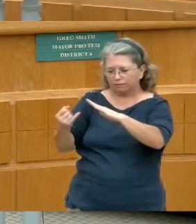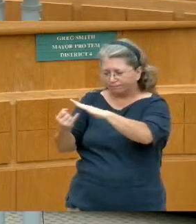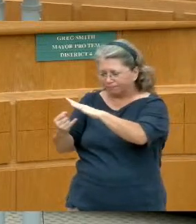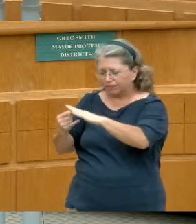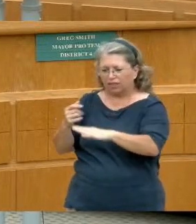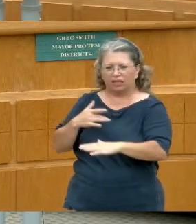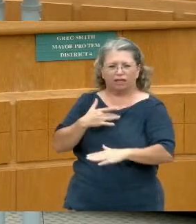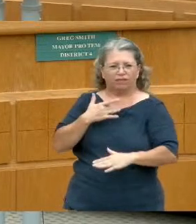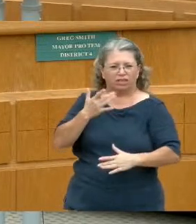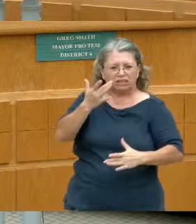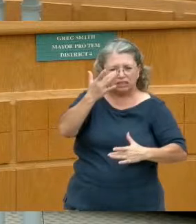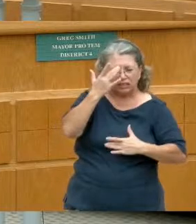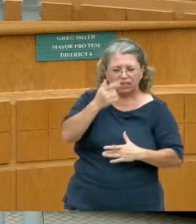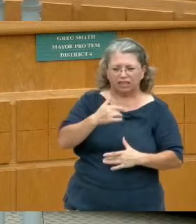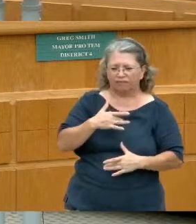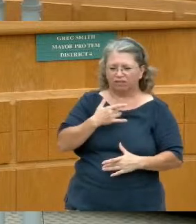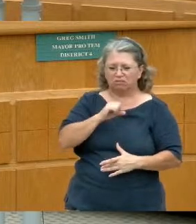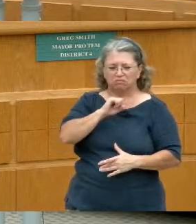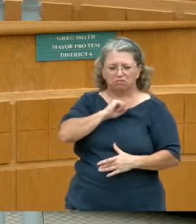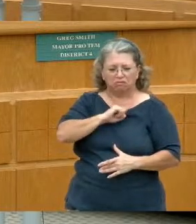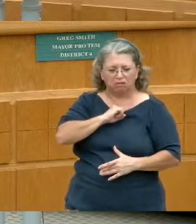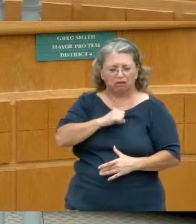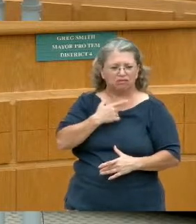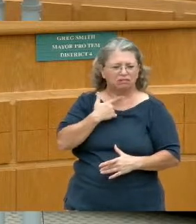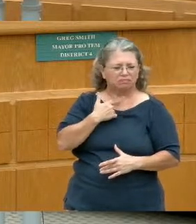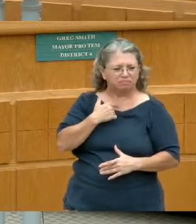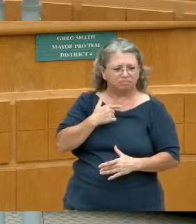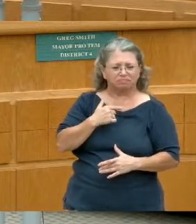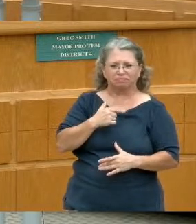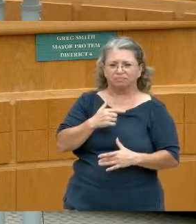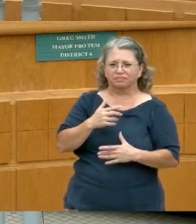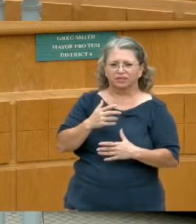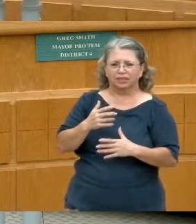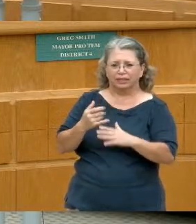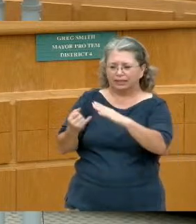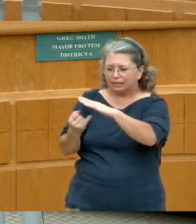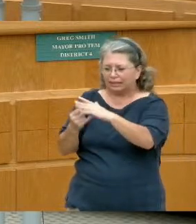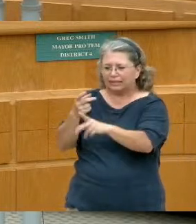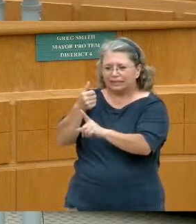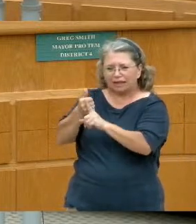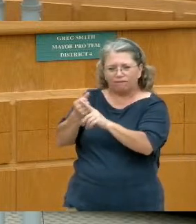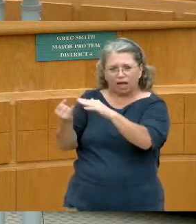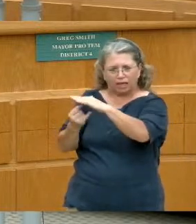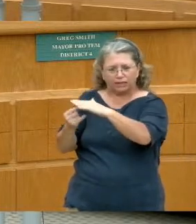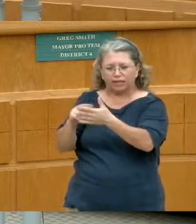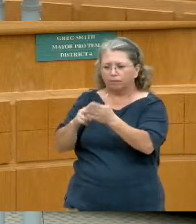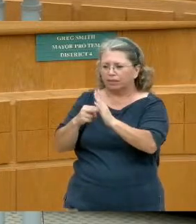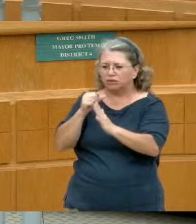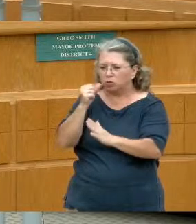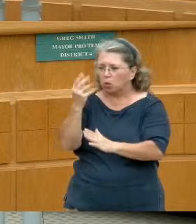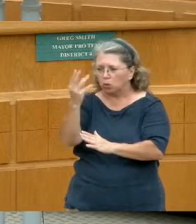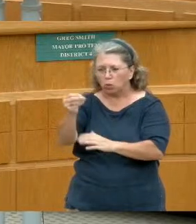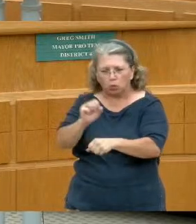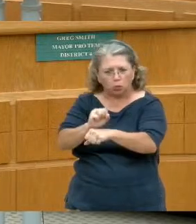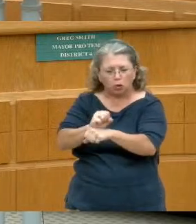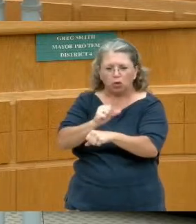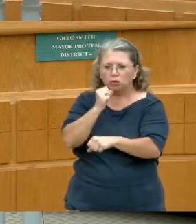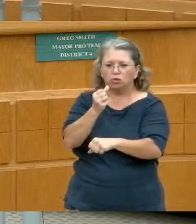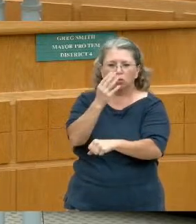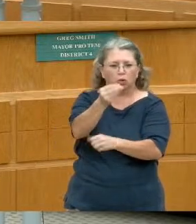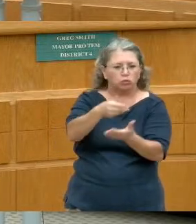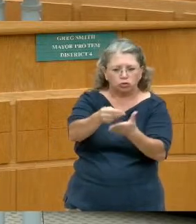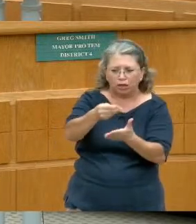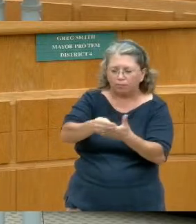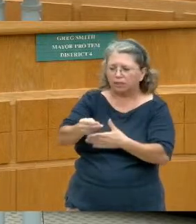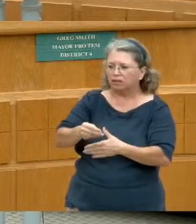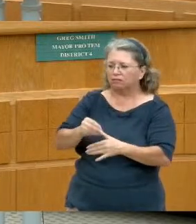throat, self-isolate means don't go into work, don't go to the grocery store, don't go shopping, go home, call